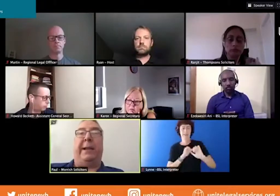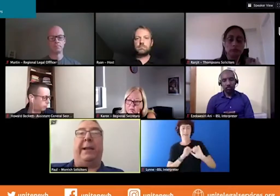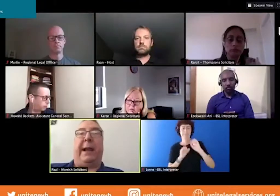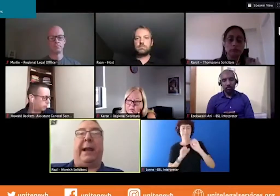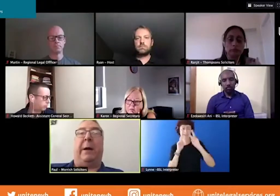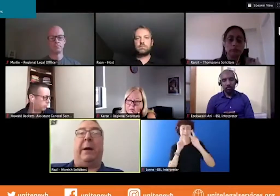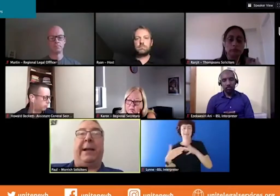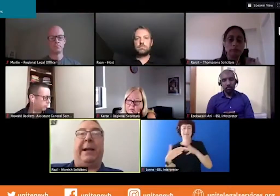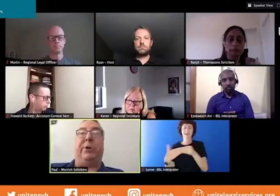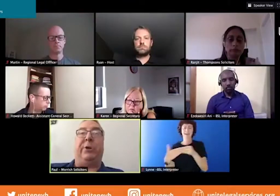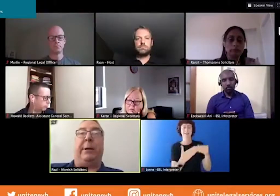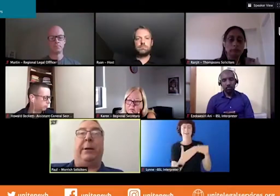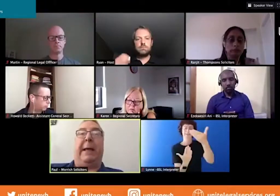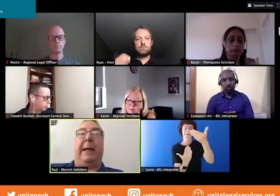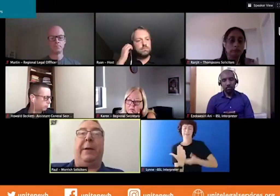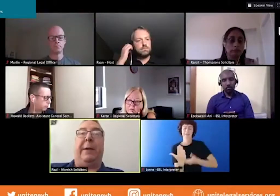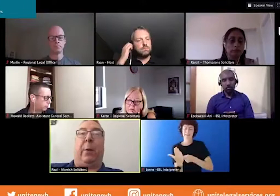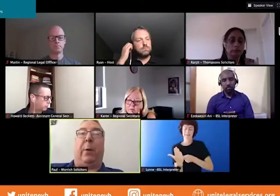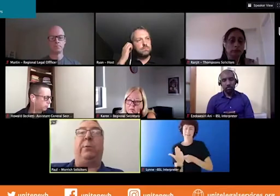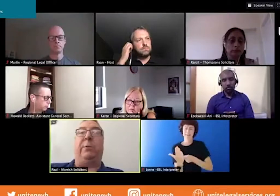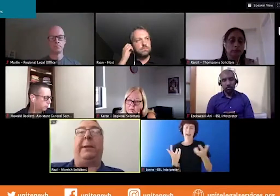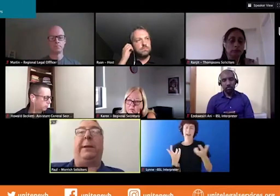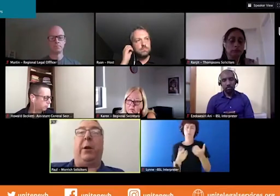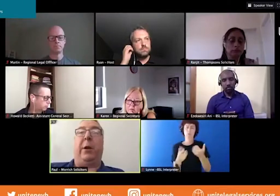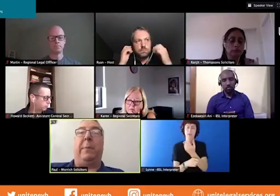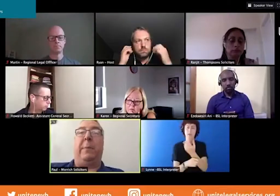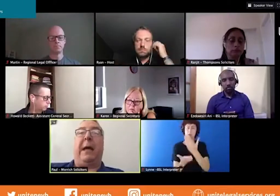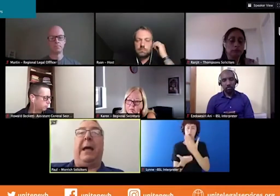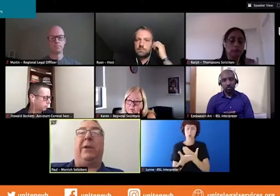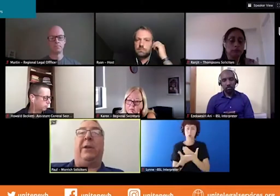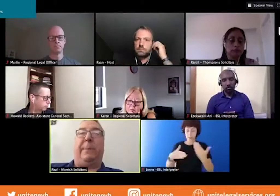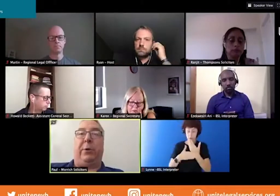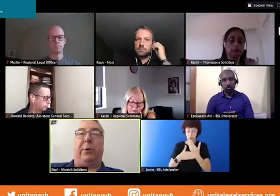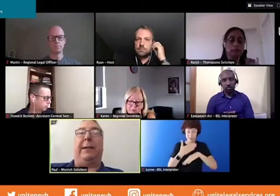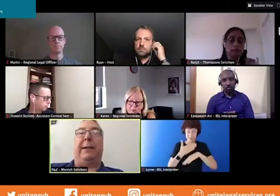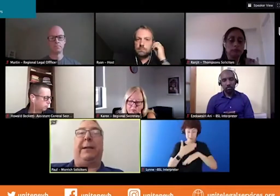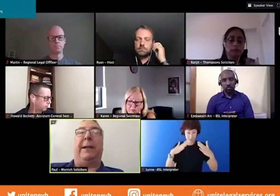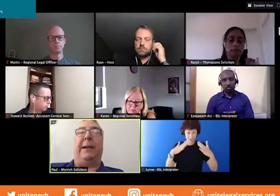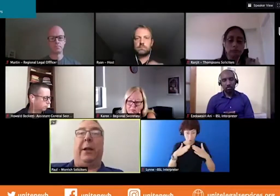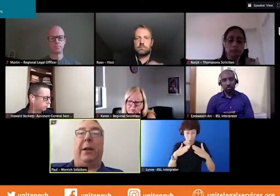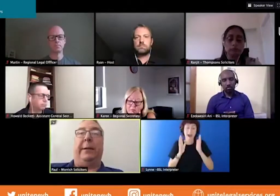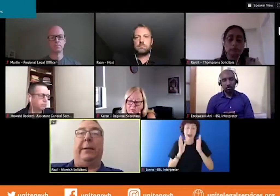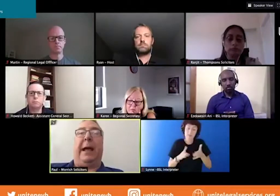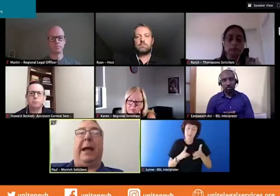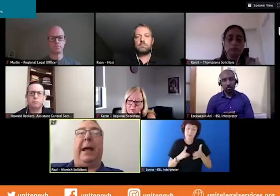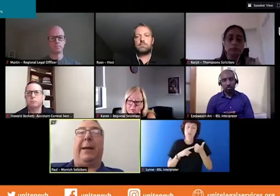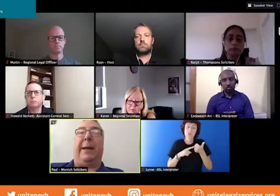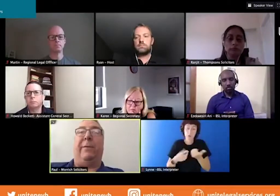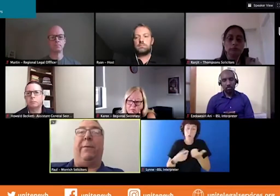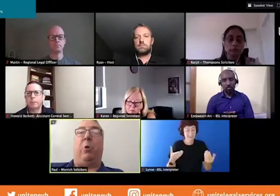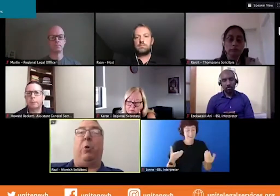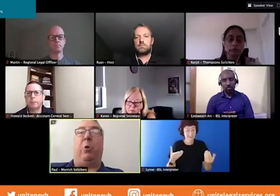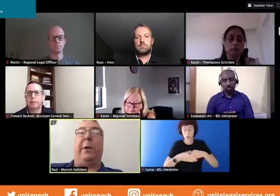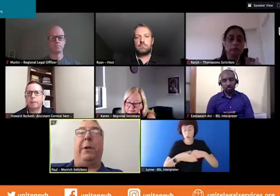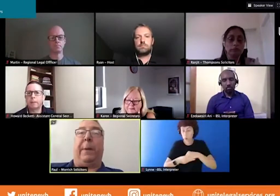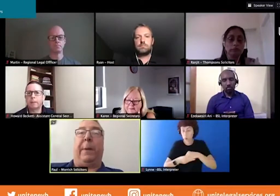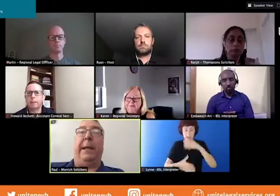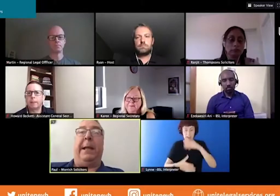now about making sure that employees working at home are supported, are included, are kept informed, that